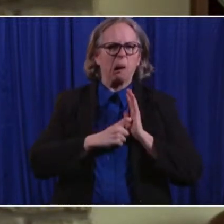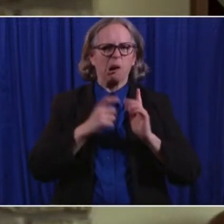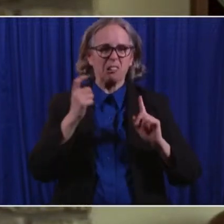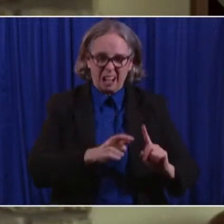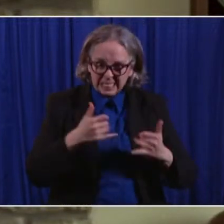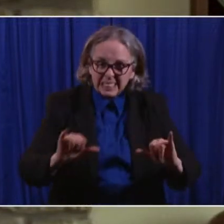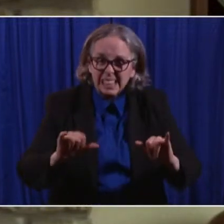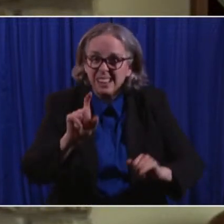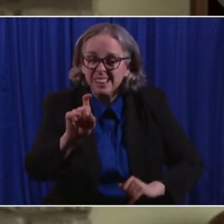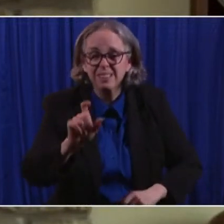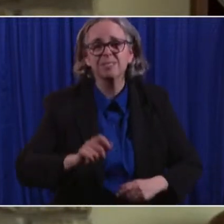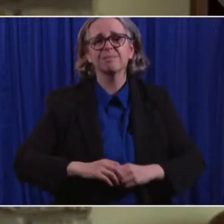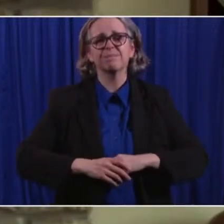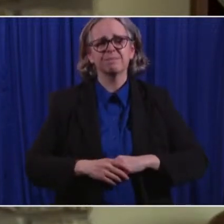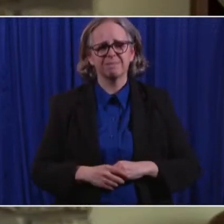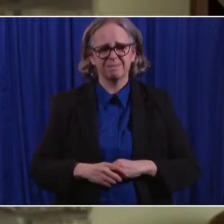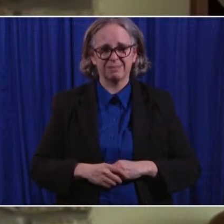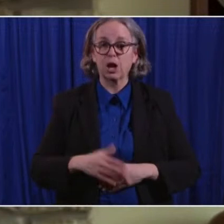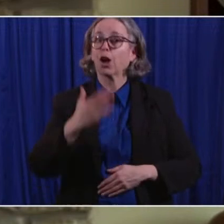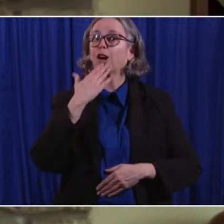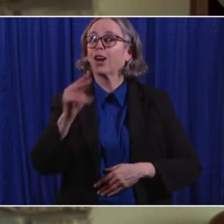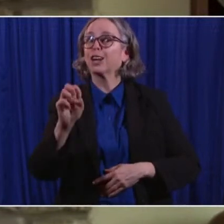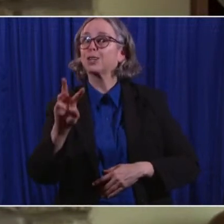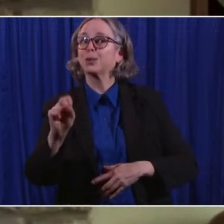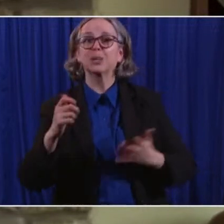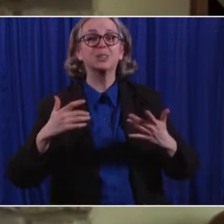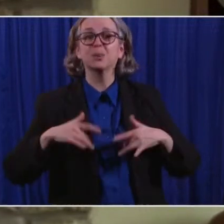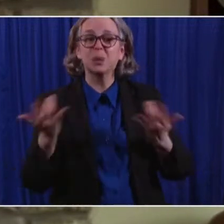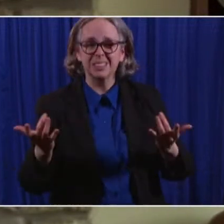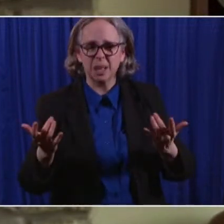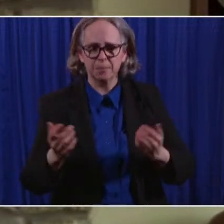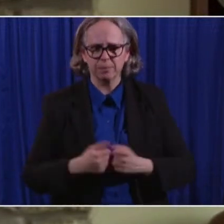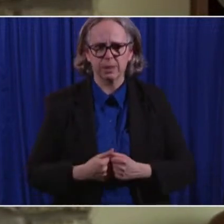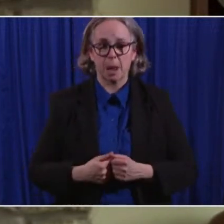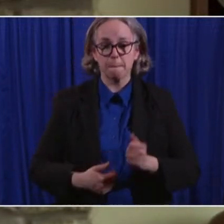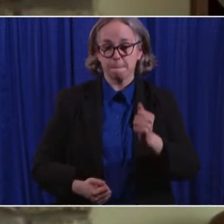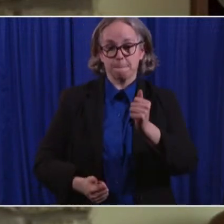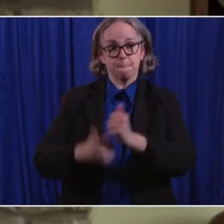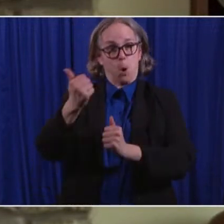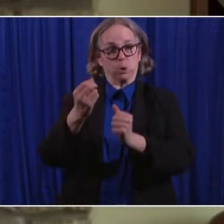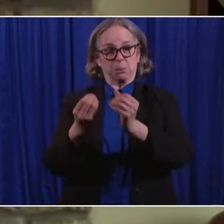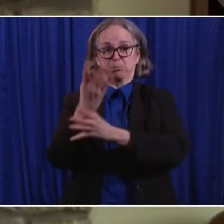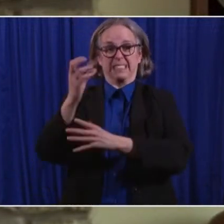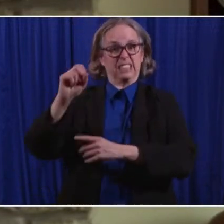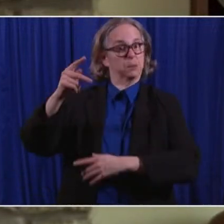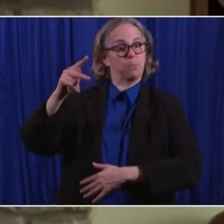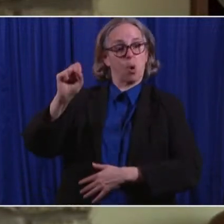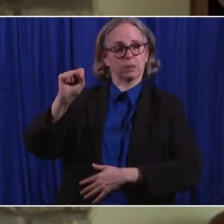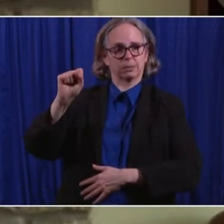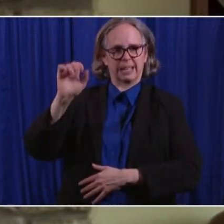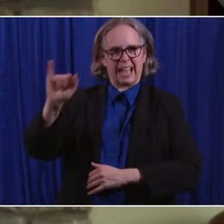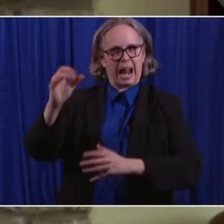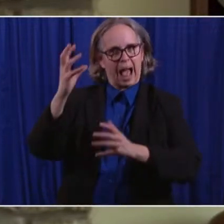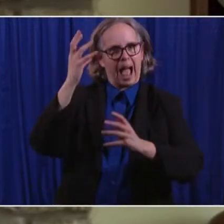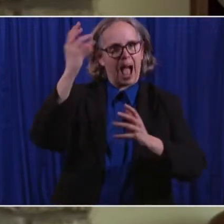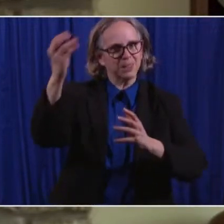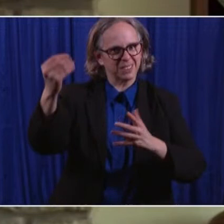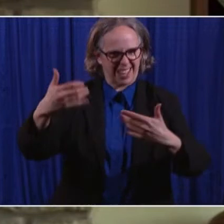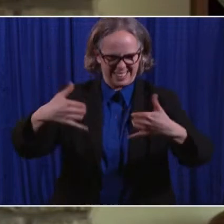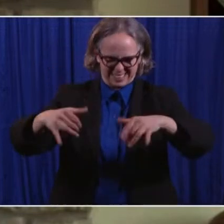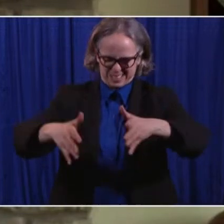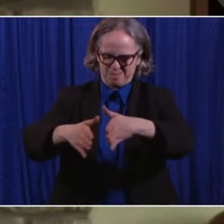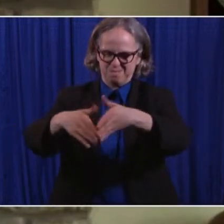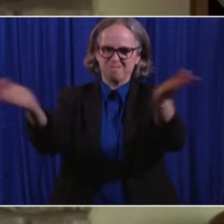good news is spring sports are basically outside, and that makes things better. And we're also seeing